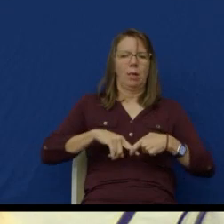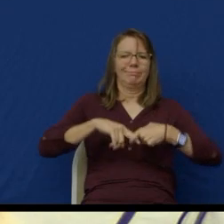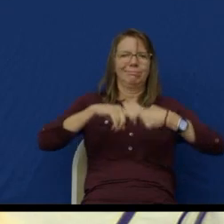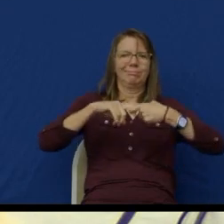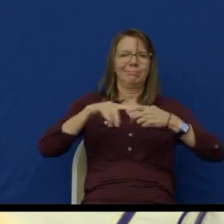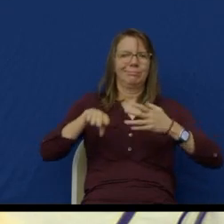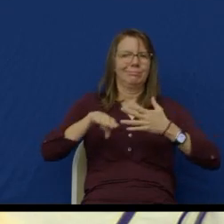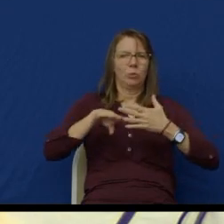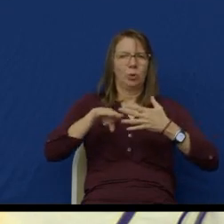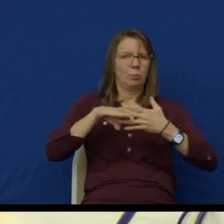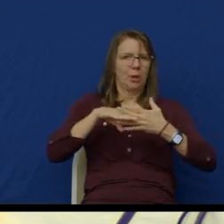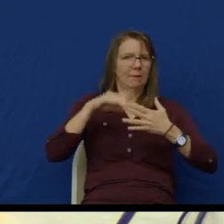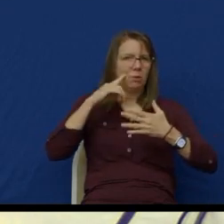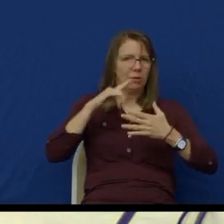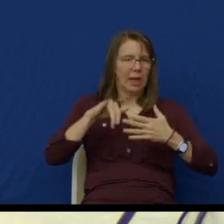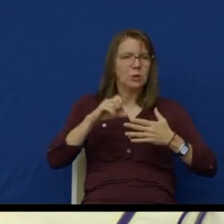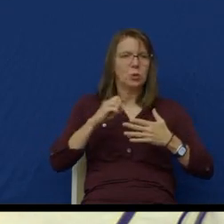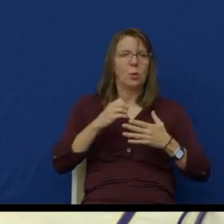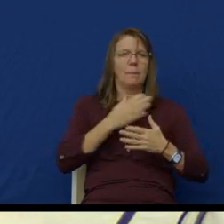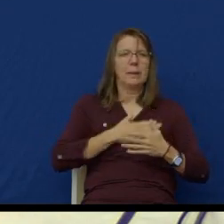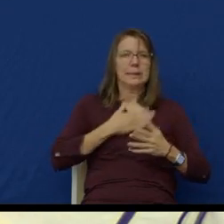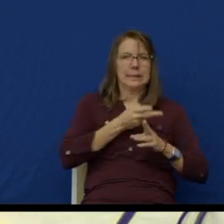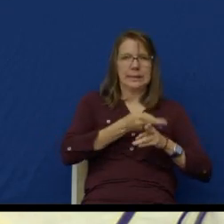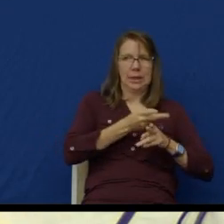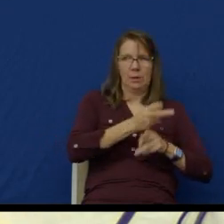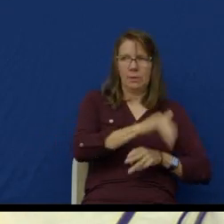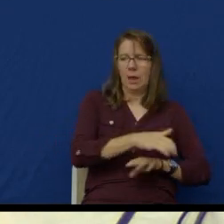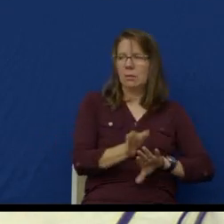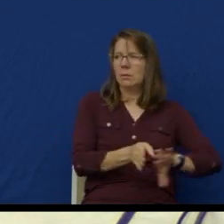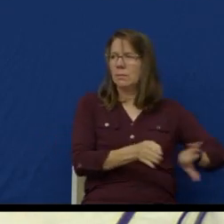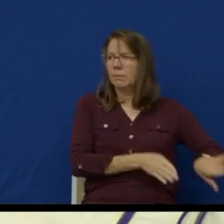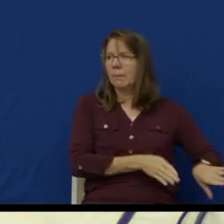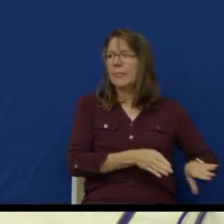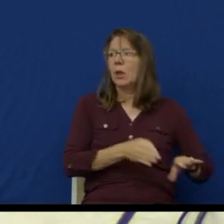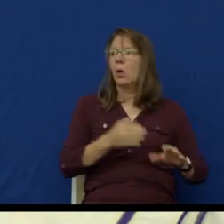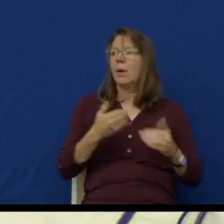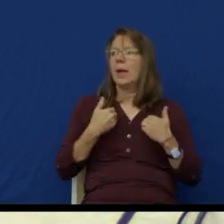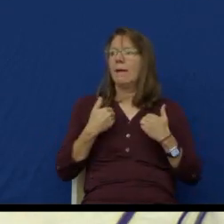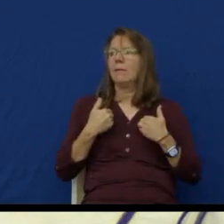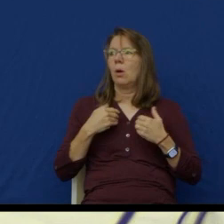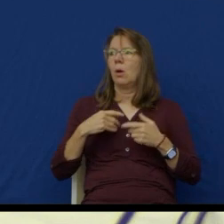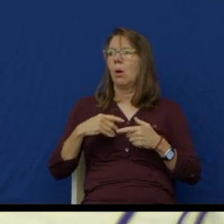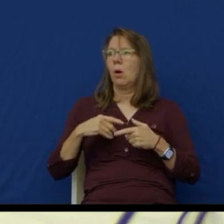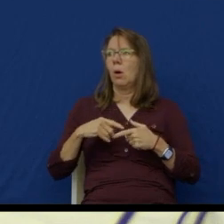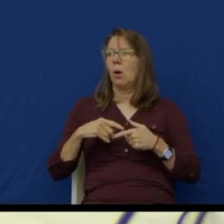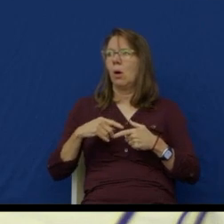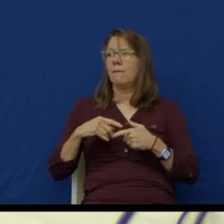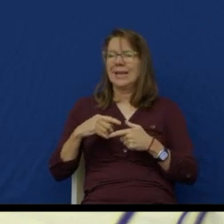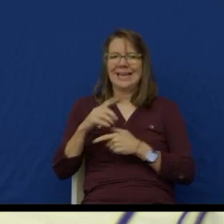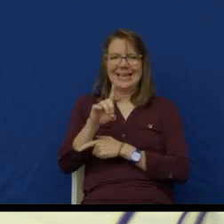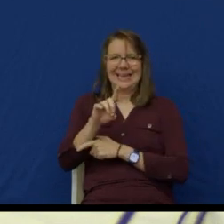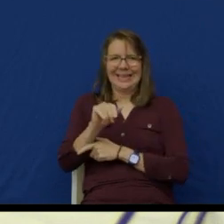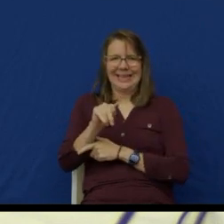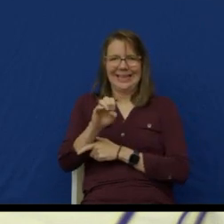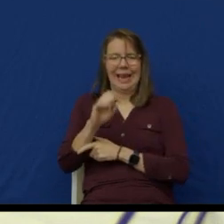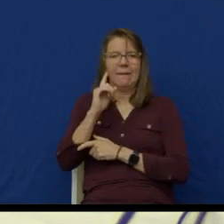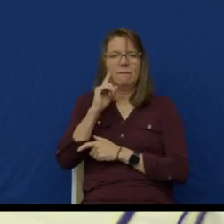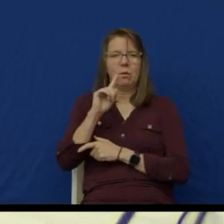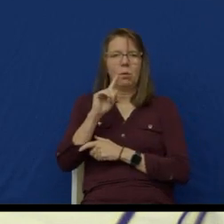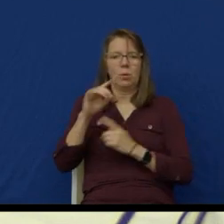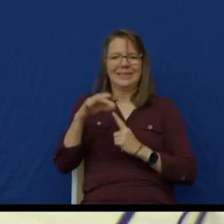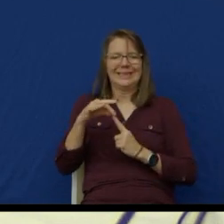We have kind of polled the date for our special call meeting. We are looking at